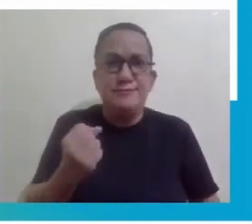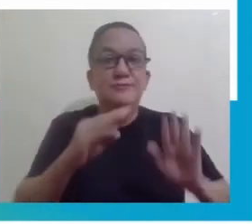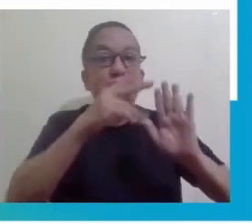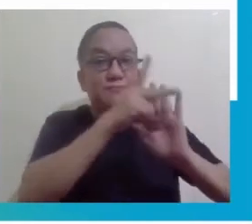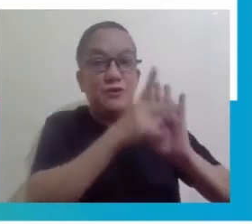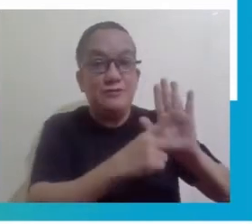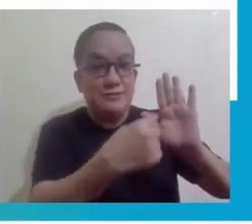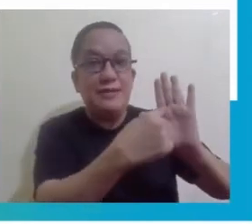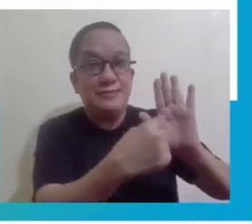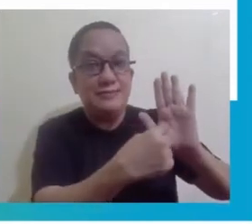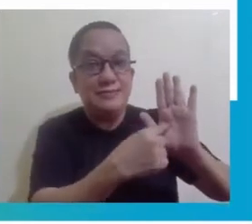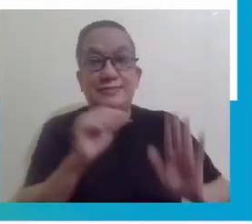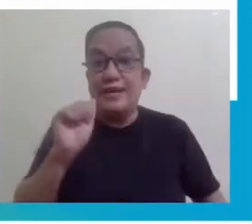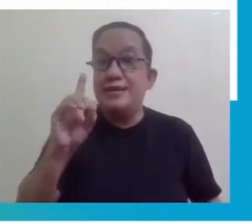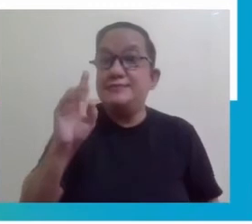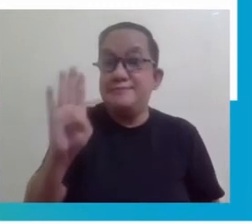Concerning the